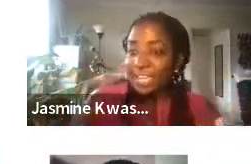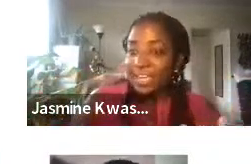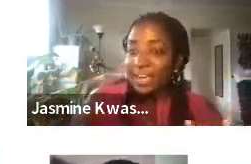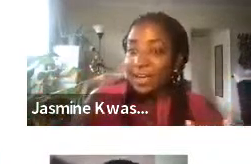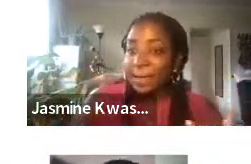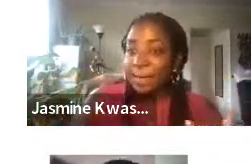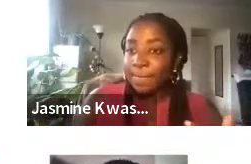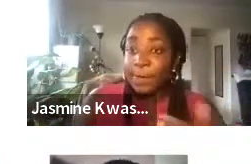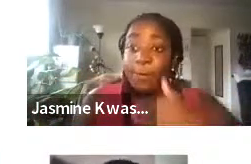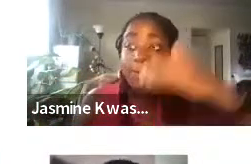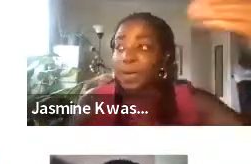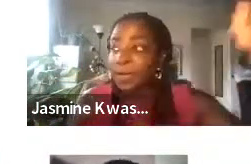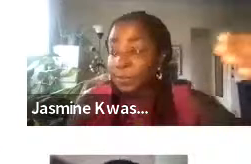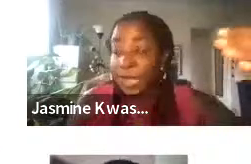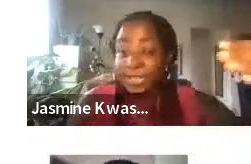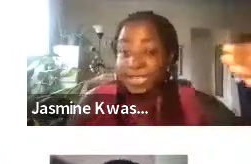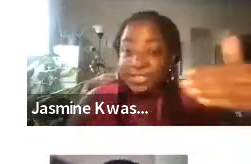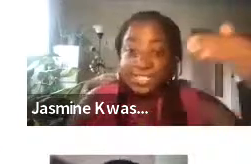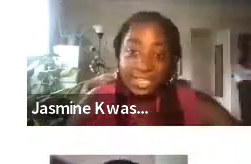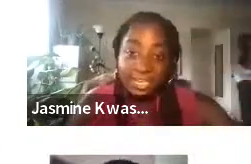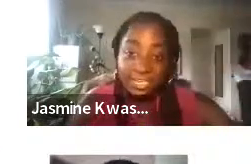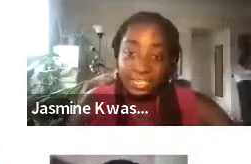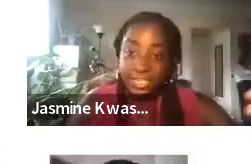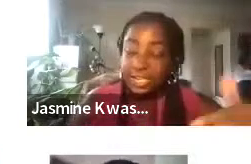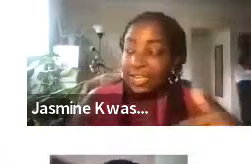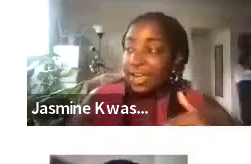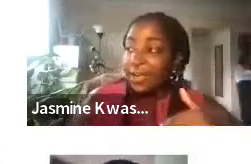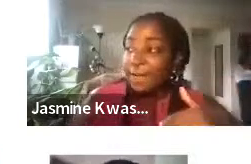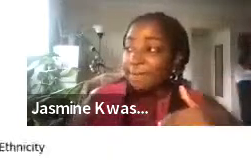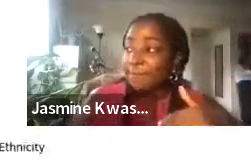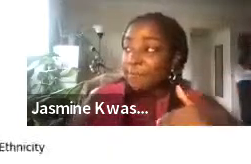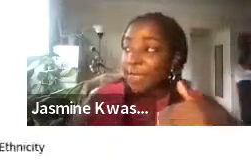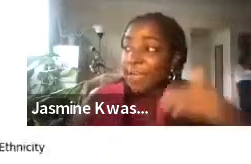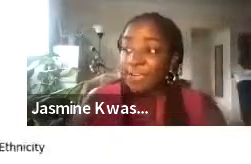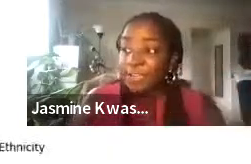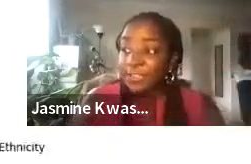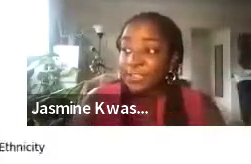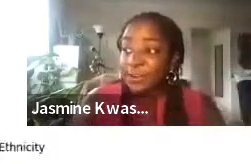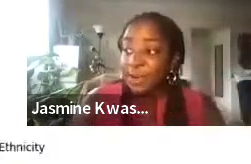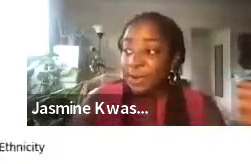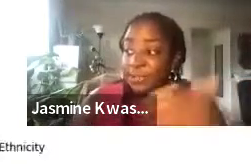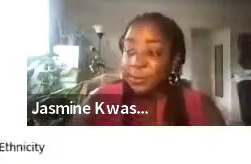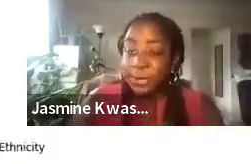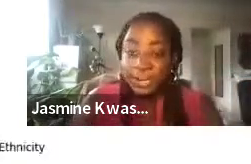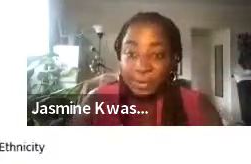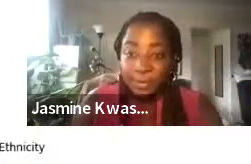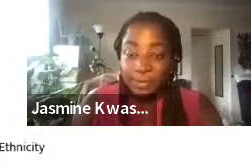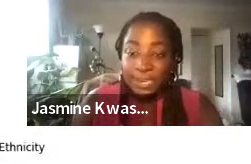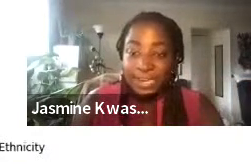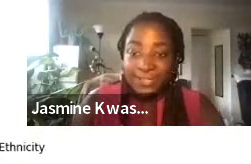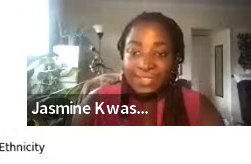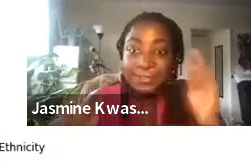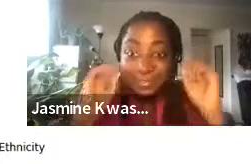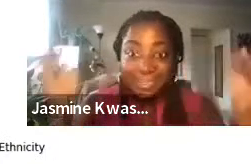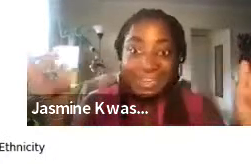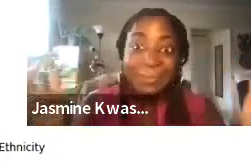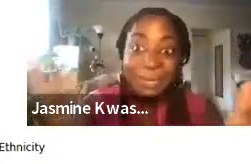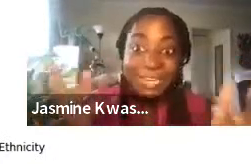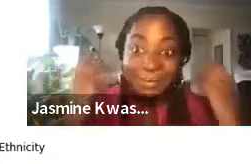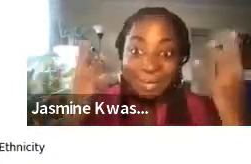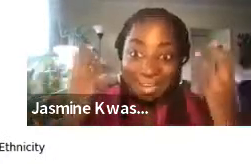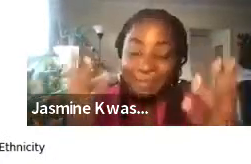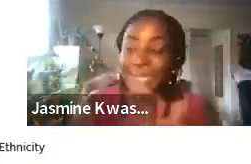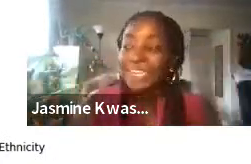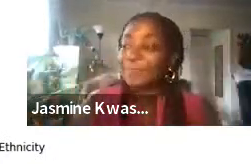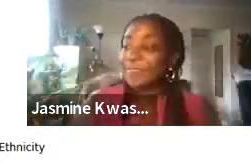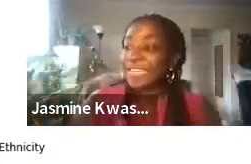this. Okay, what about other modalities? So that's EEG, FNIRS. So I'm also working on a paper right now. It's due like in a